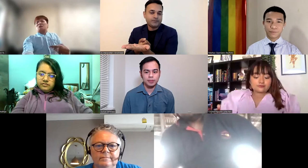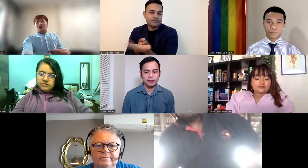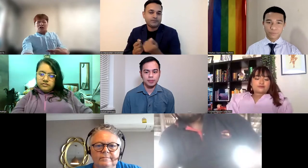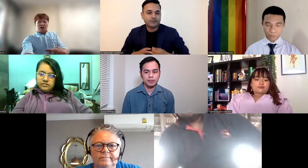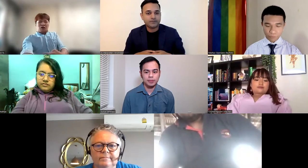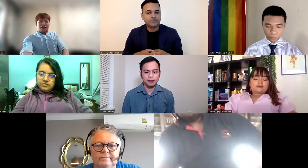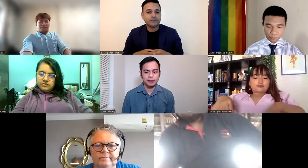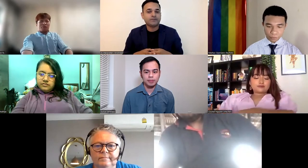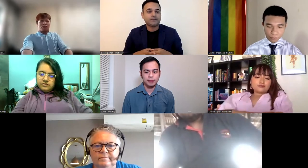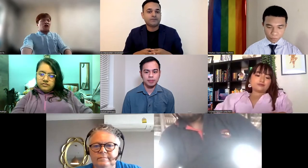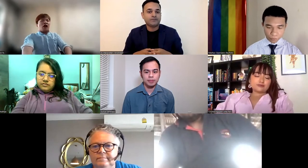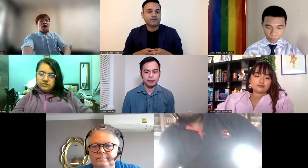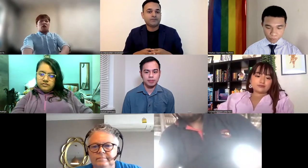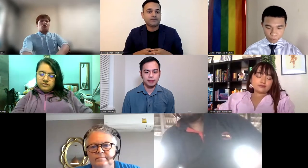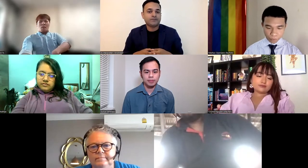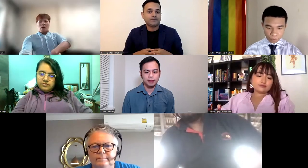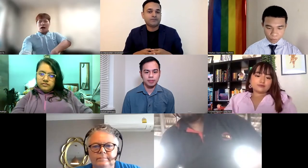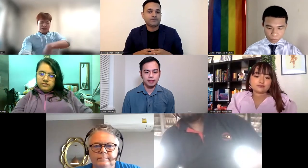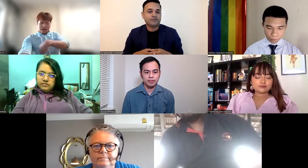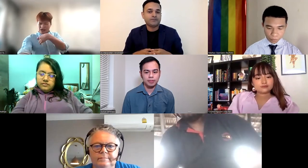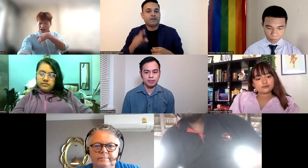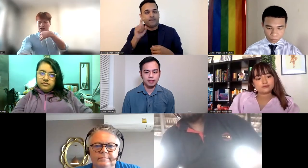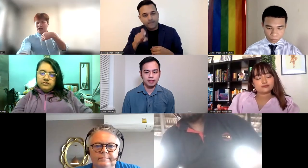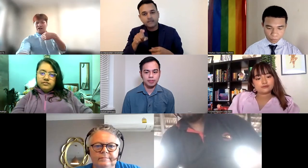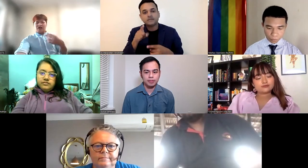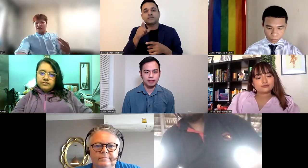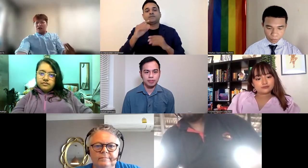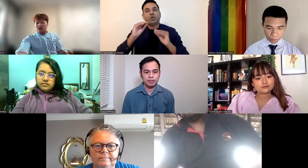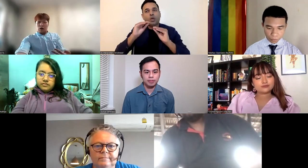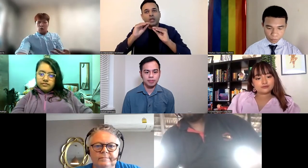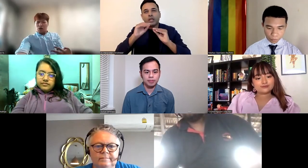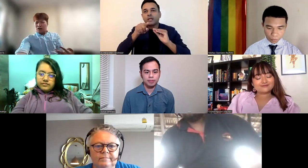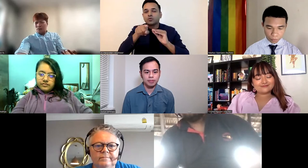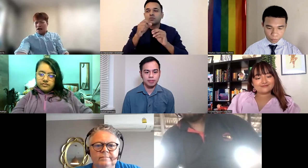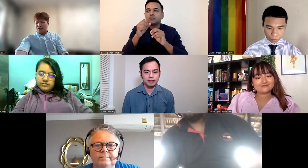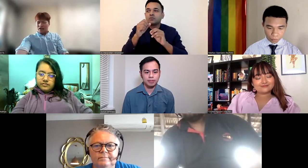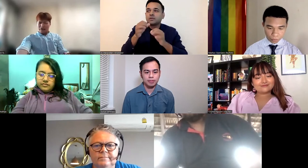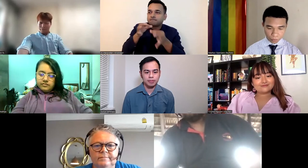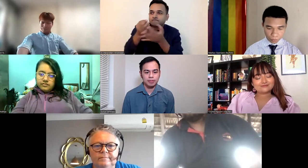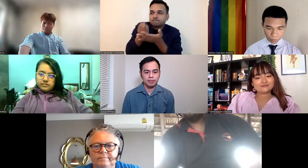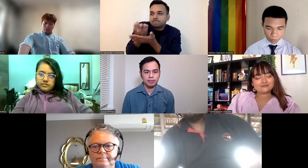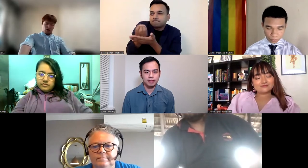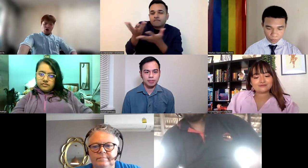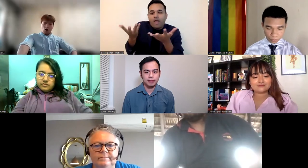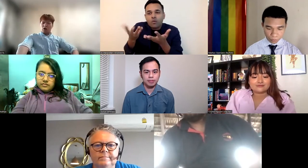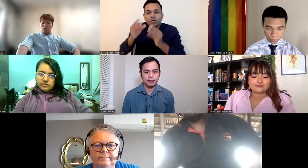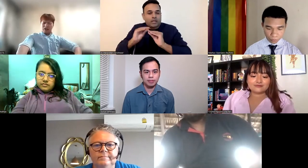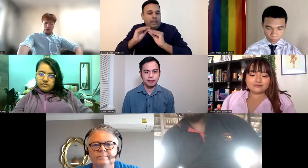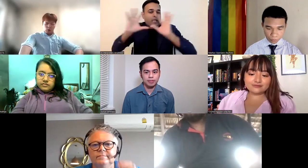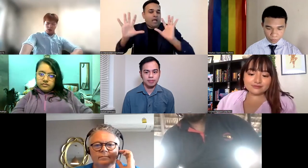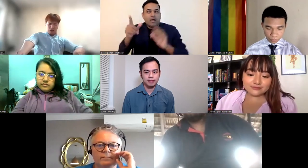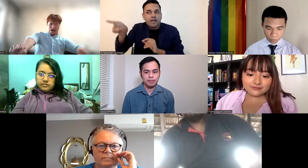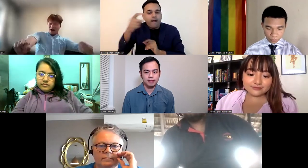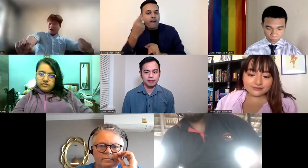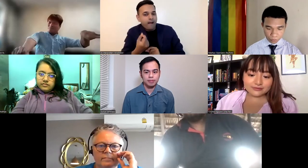problem exists now, and then in the future, we will still be facing the same problems to